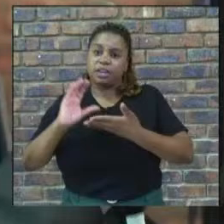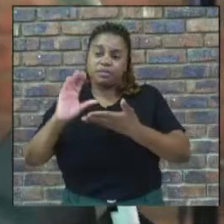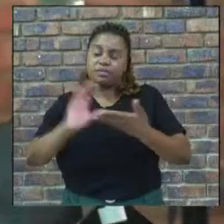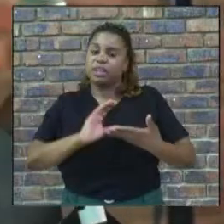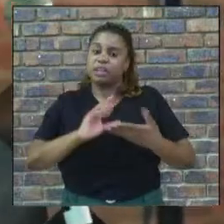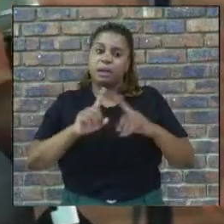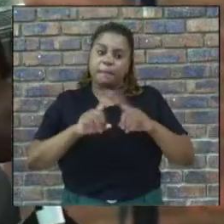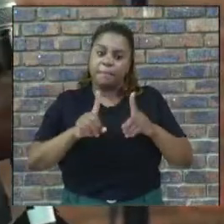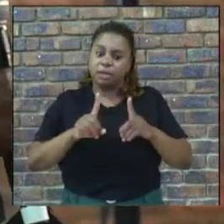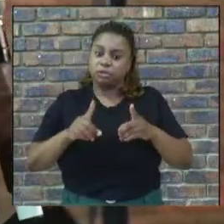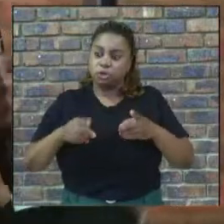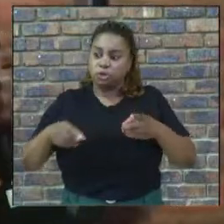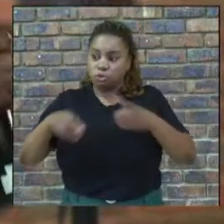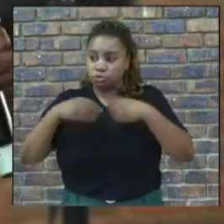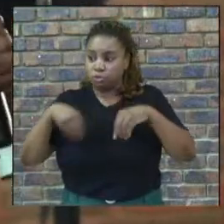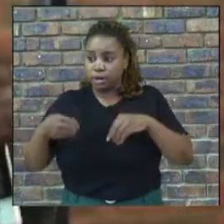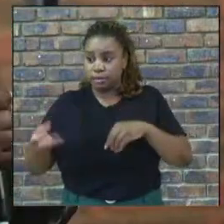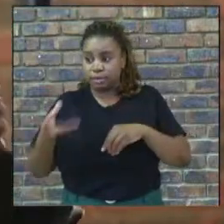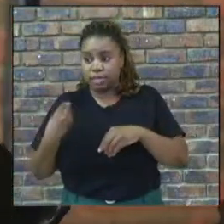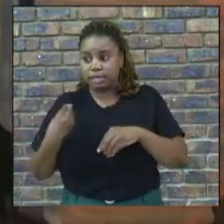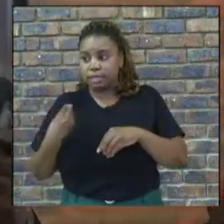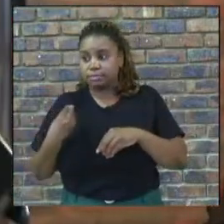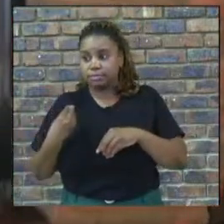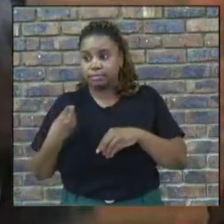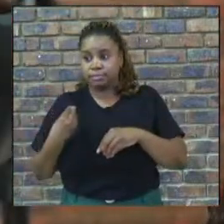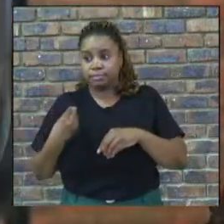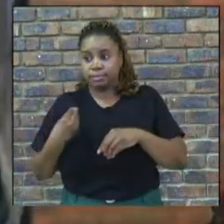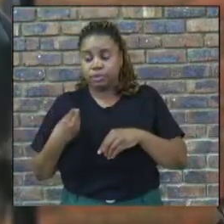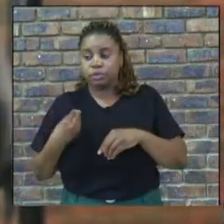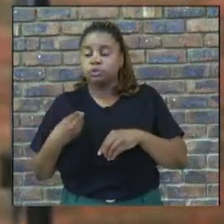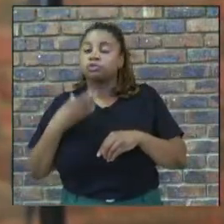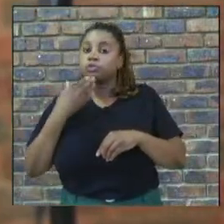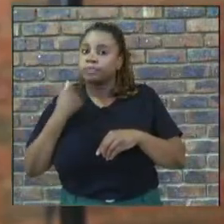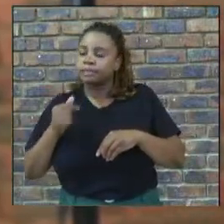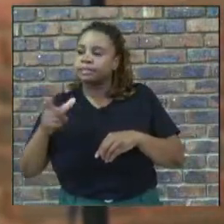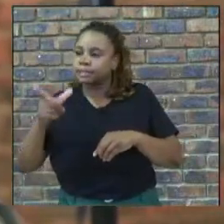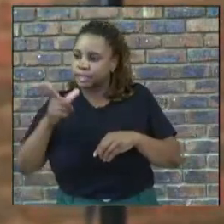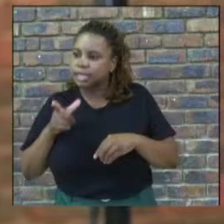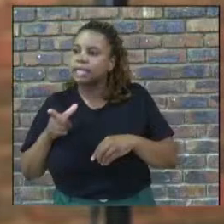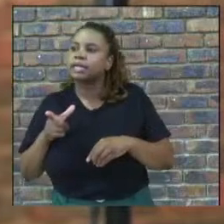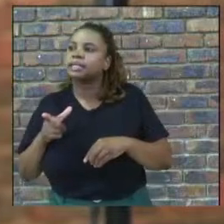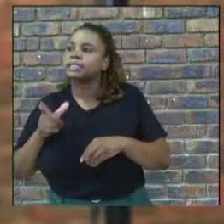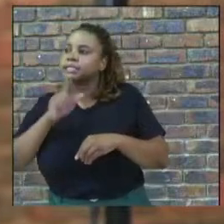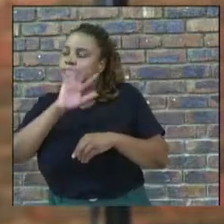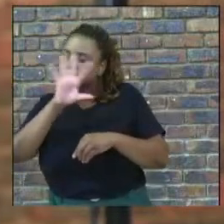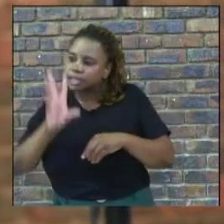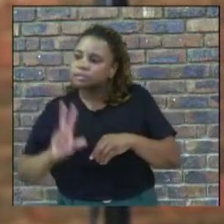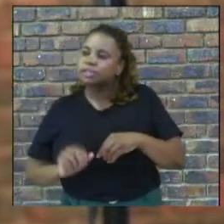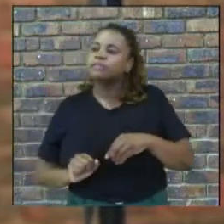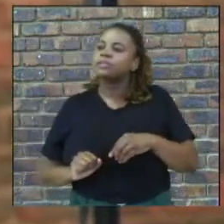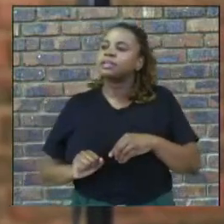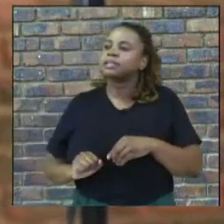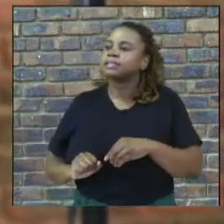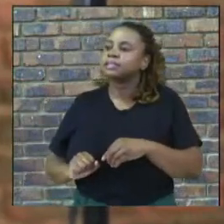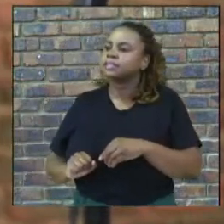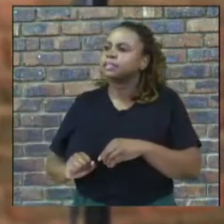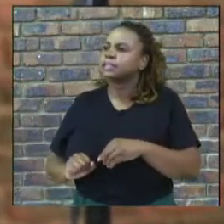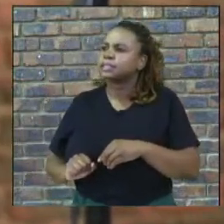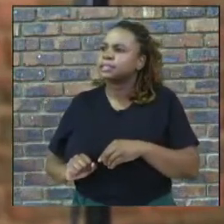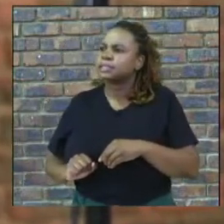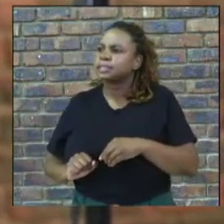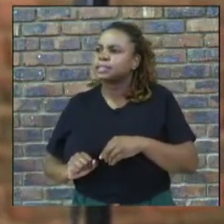them. So tell us that is this our country as South Africans or the country of the